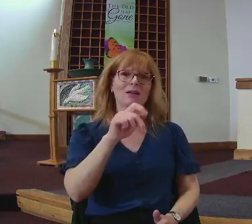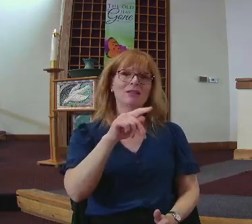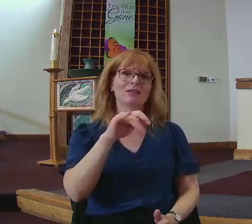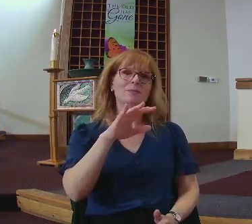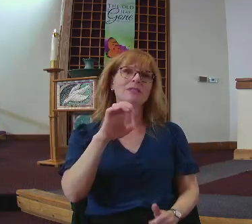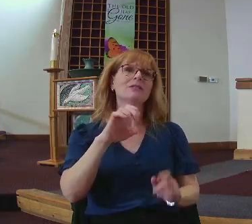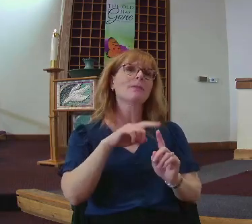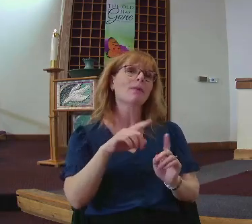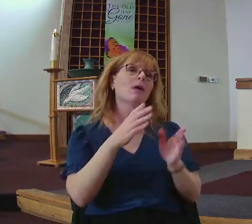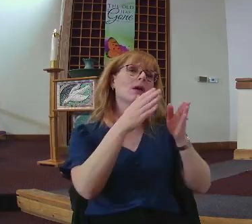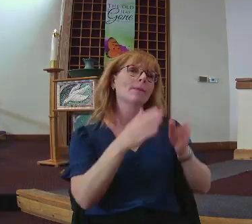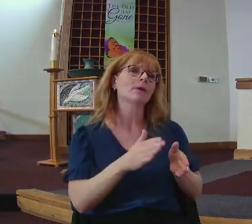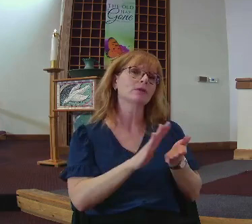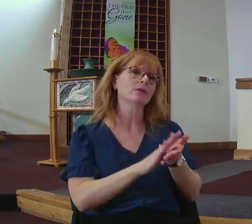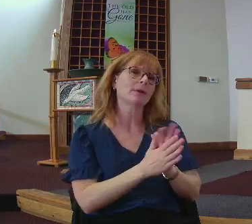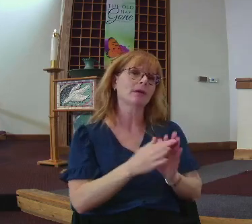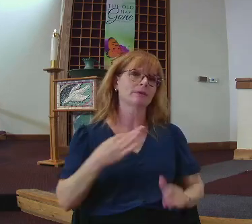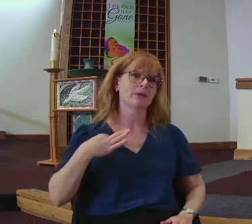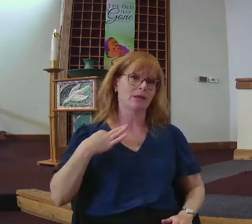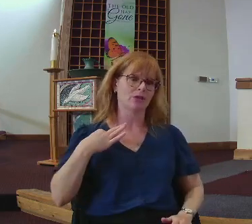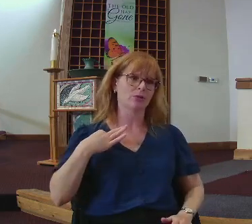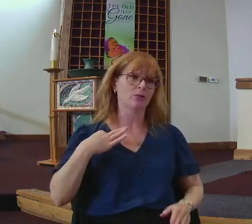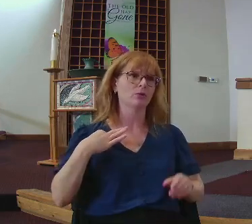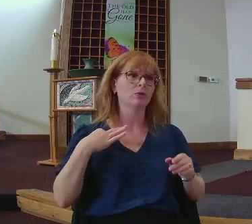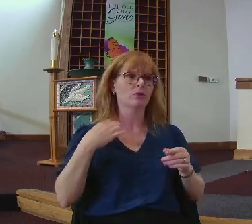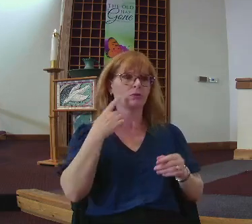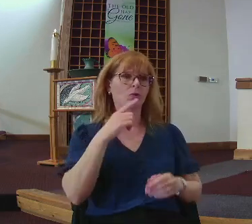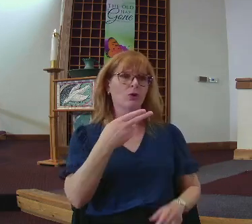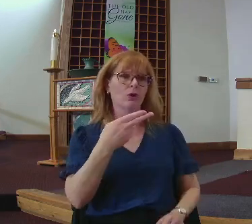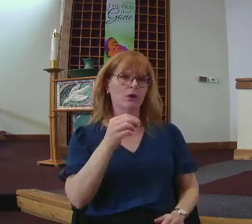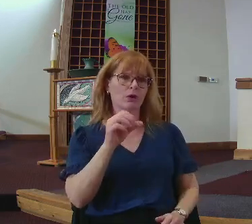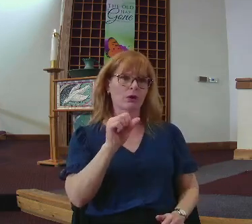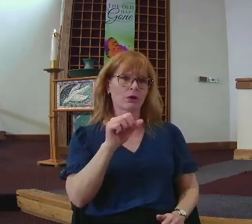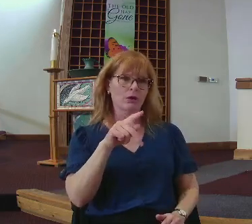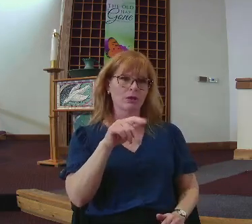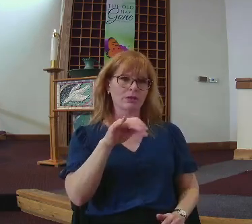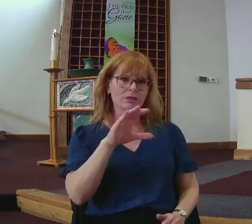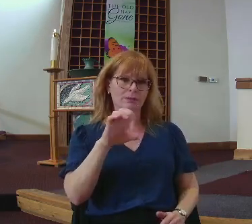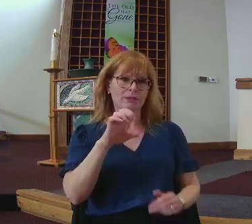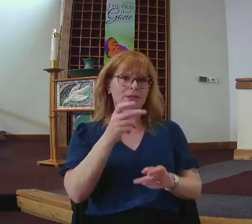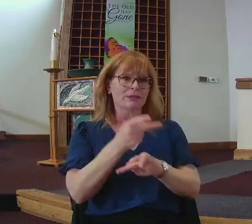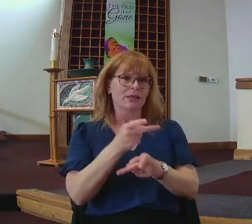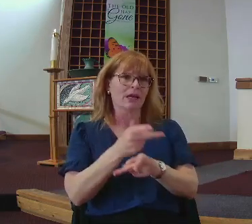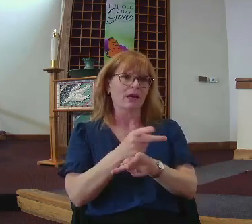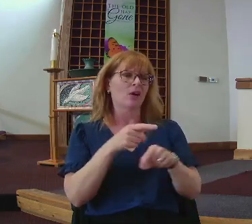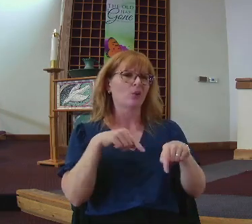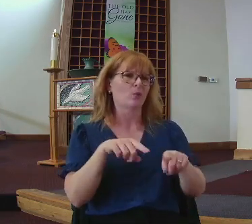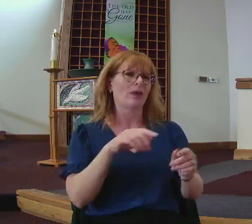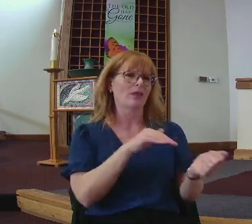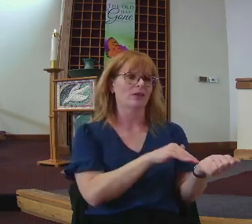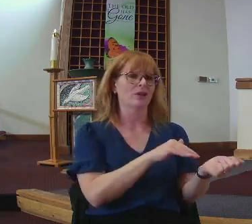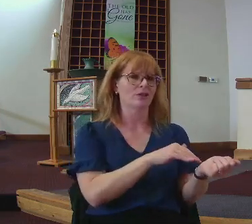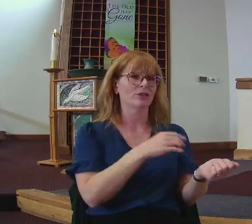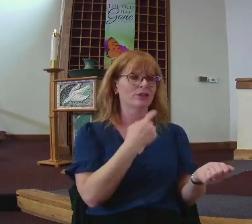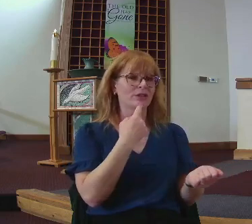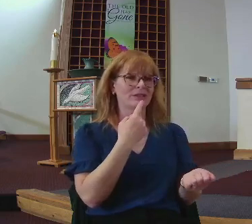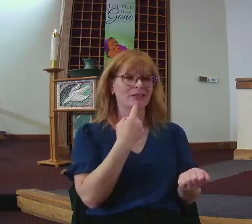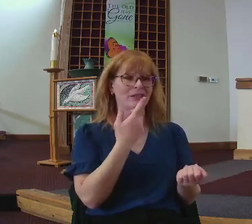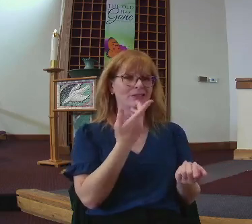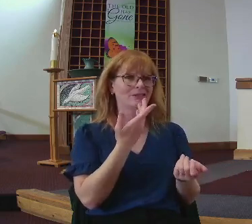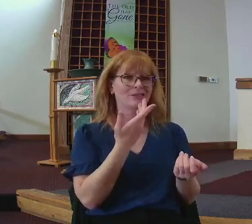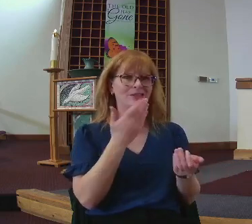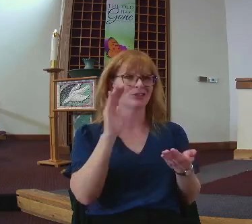eligible for hospice when her physician says that there is a likelihood of less